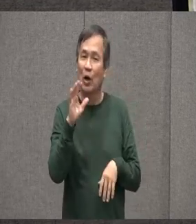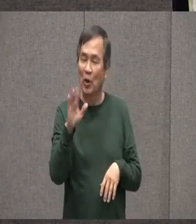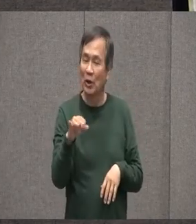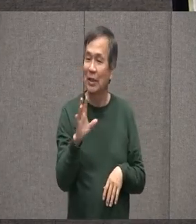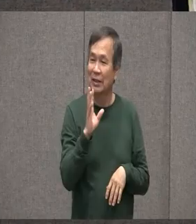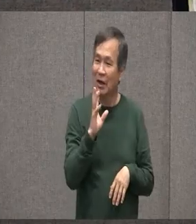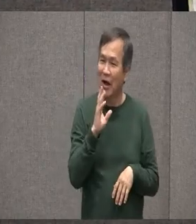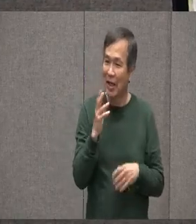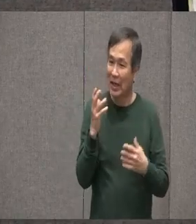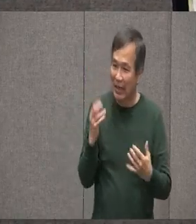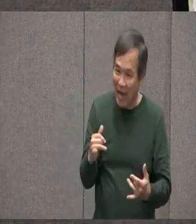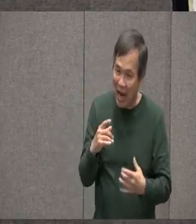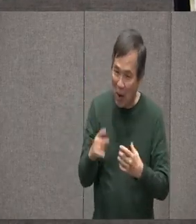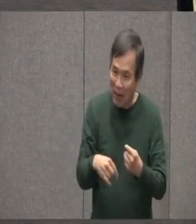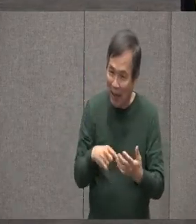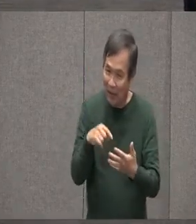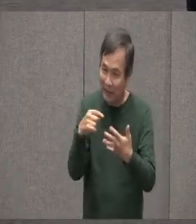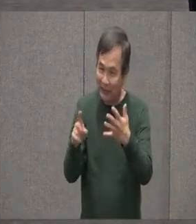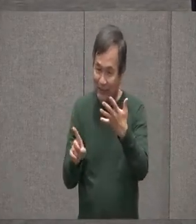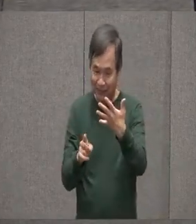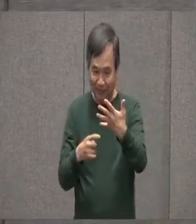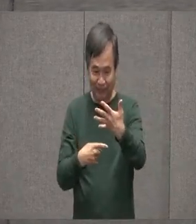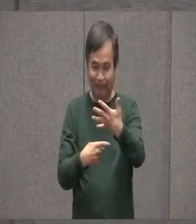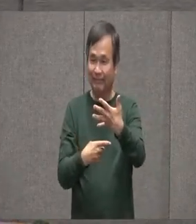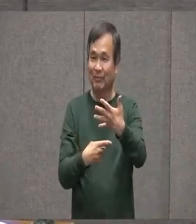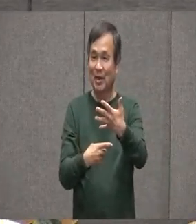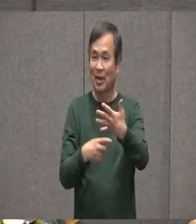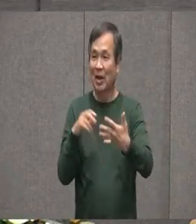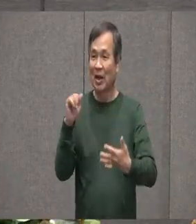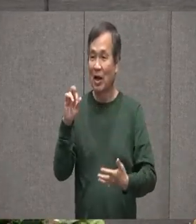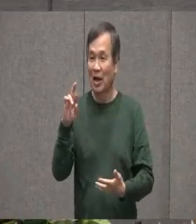talking about our Arctic Fives